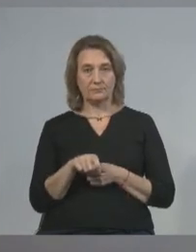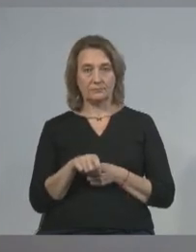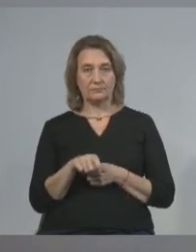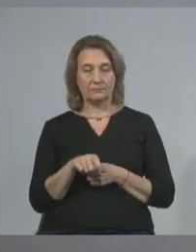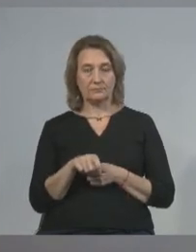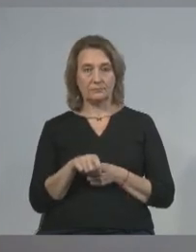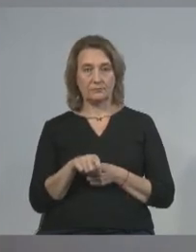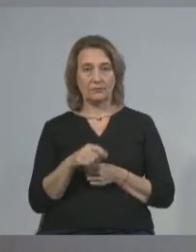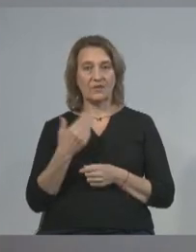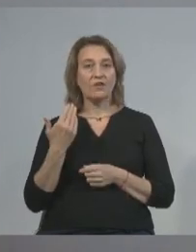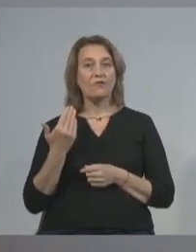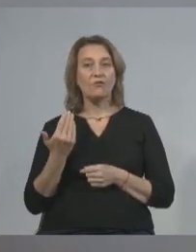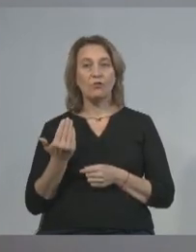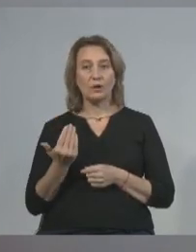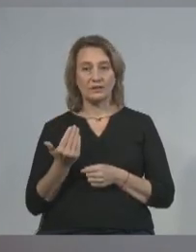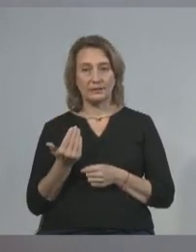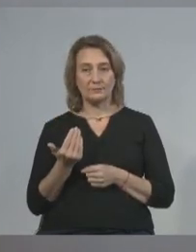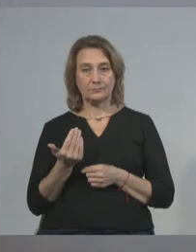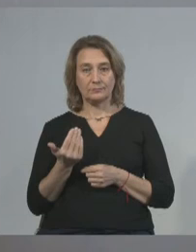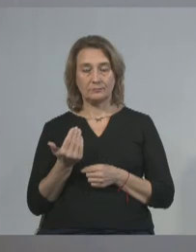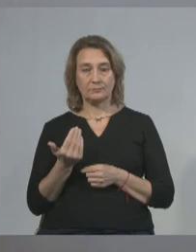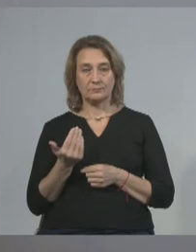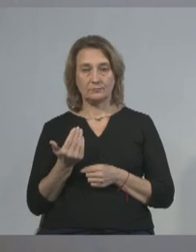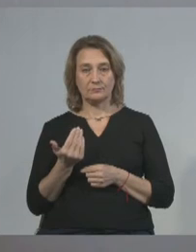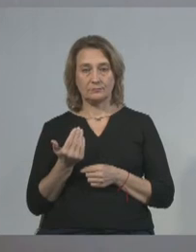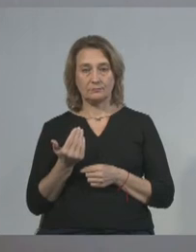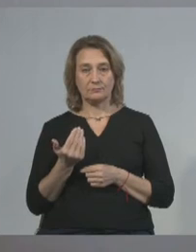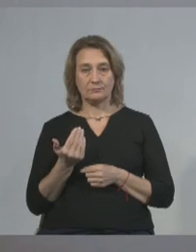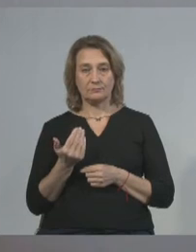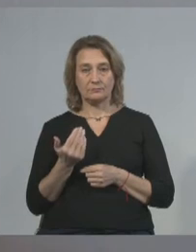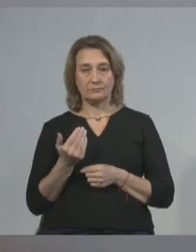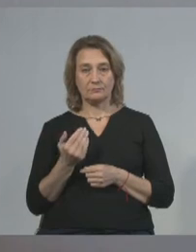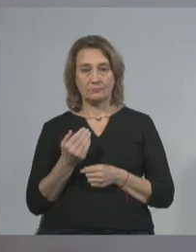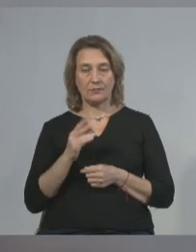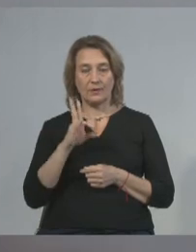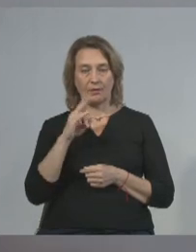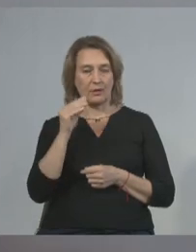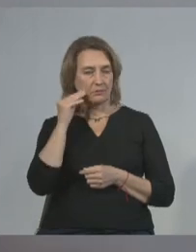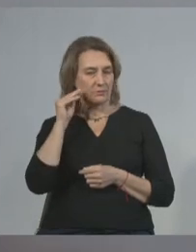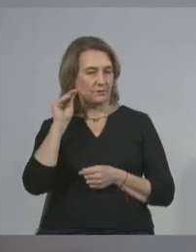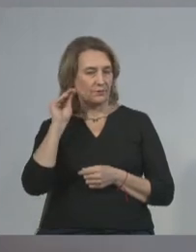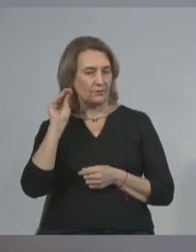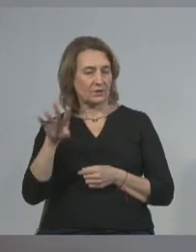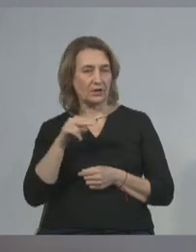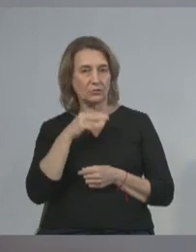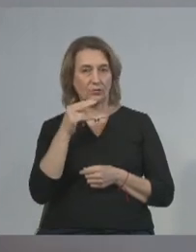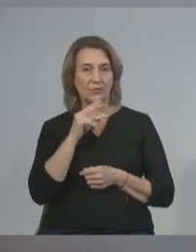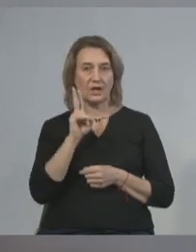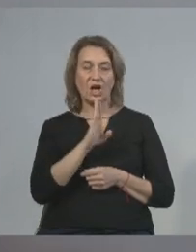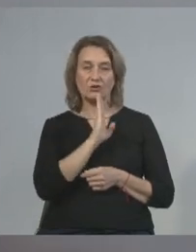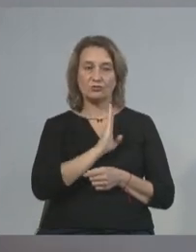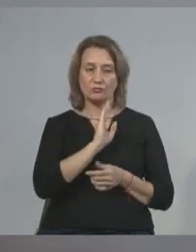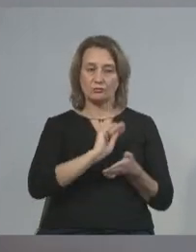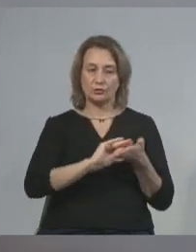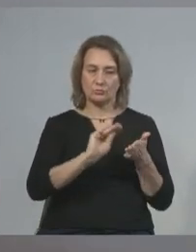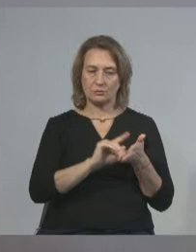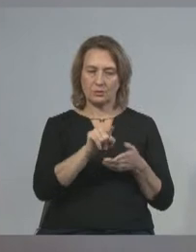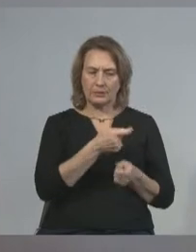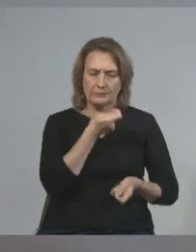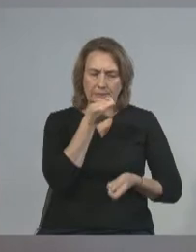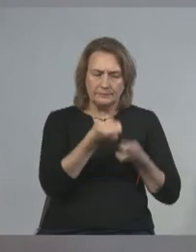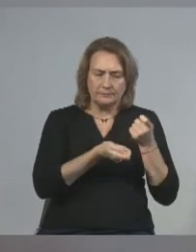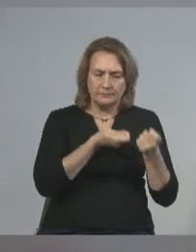and female journalists write more about that issue as a topic the longer